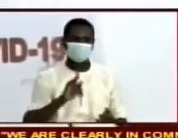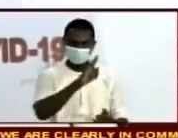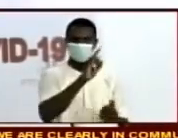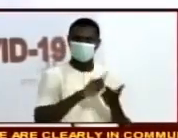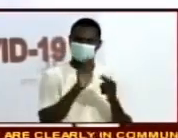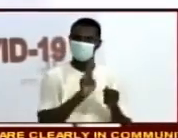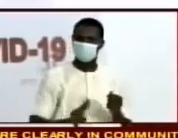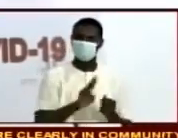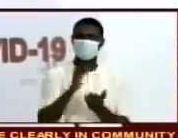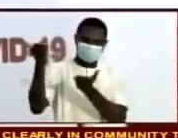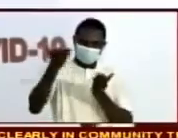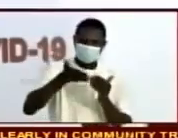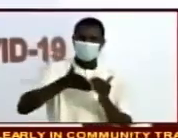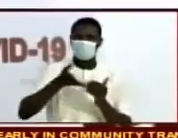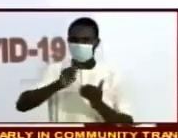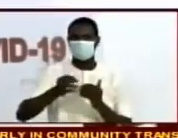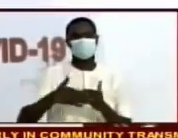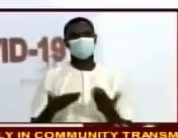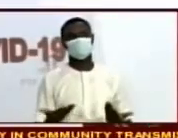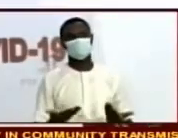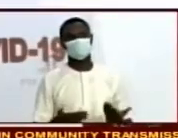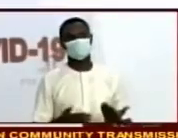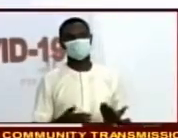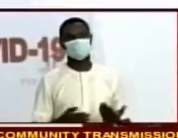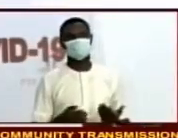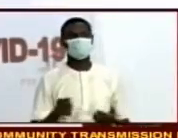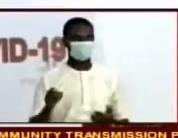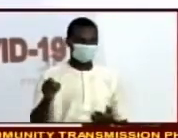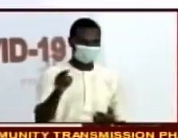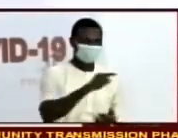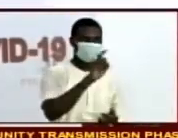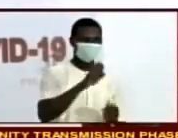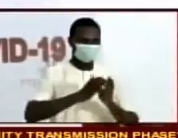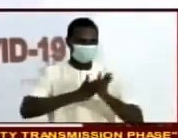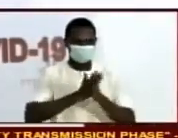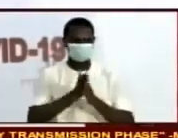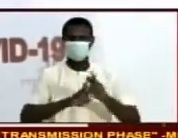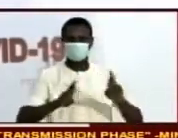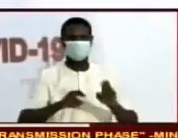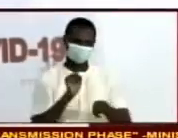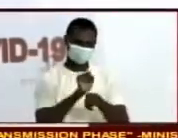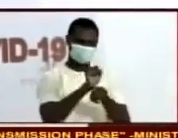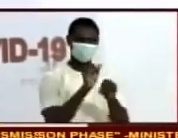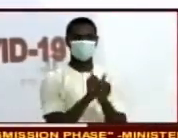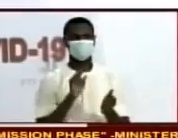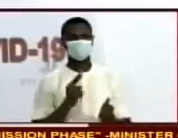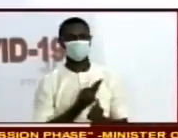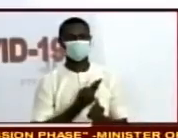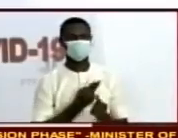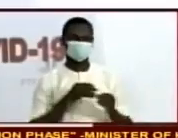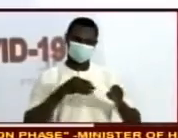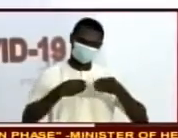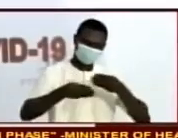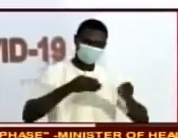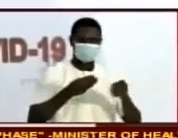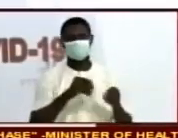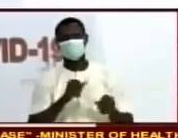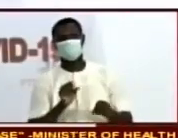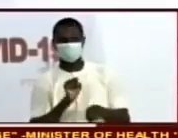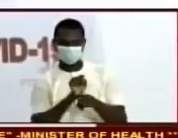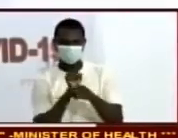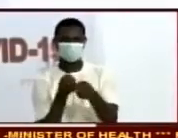are bringing them back. They also have to be proactive. And dynamic in also going out. They